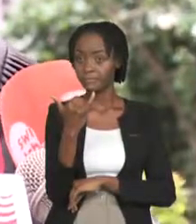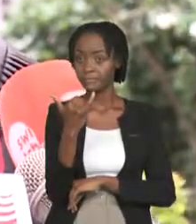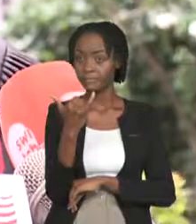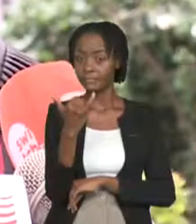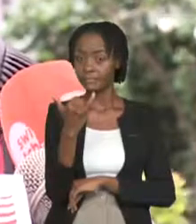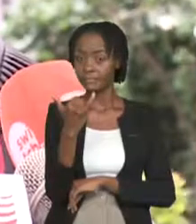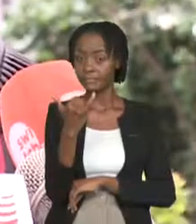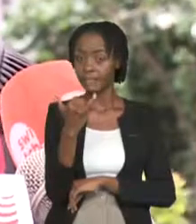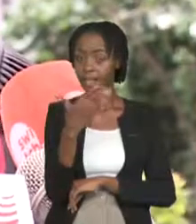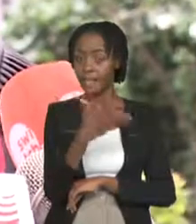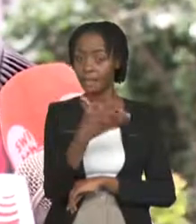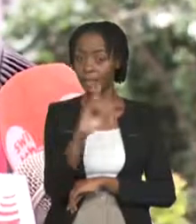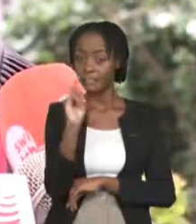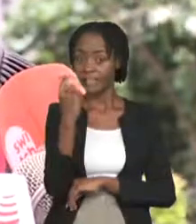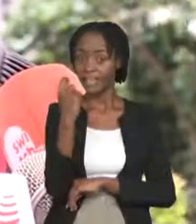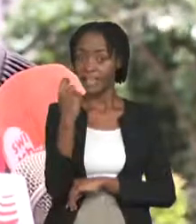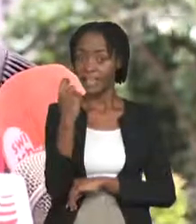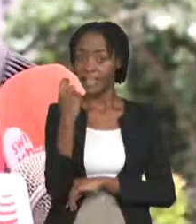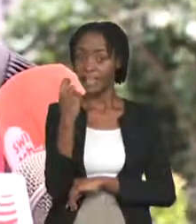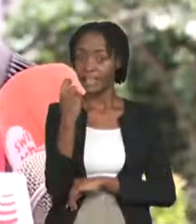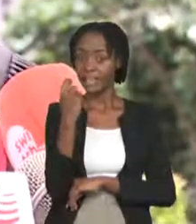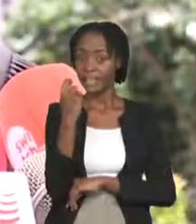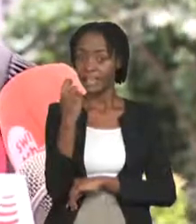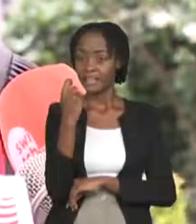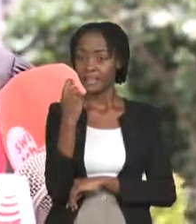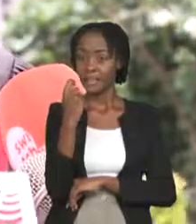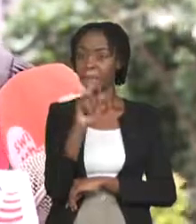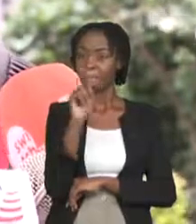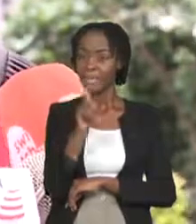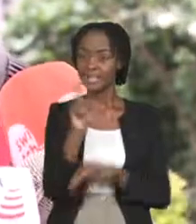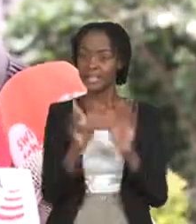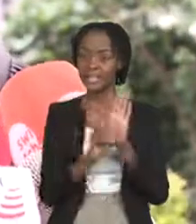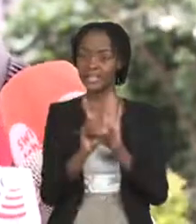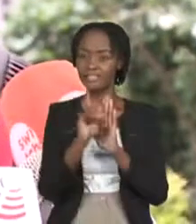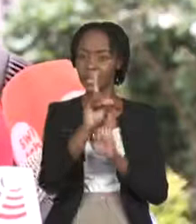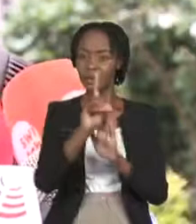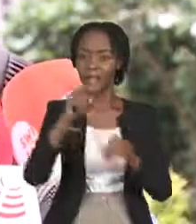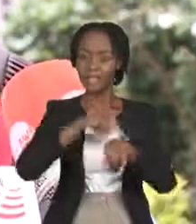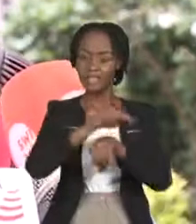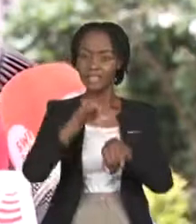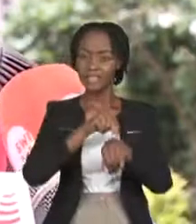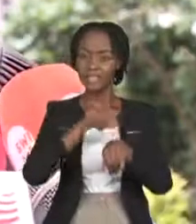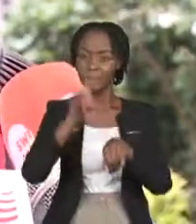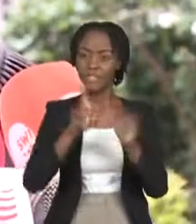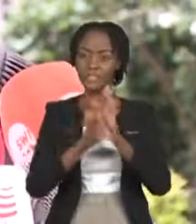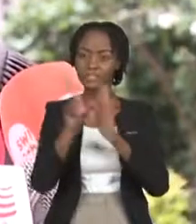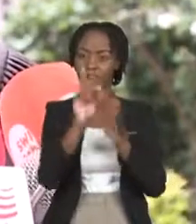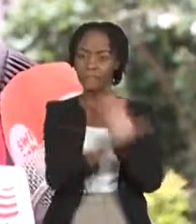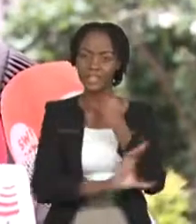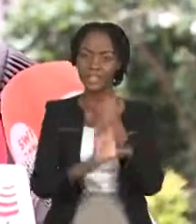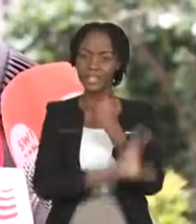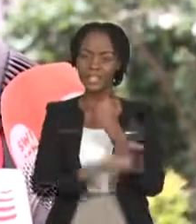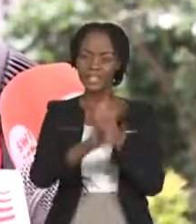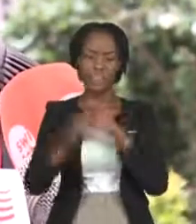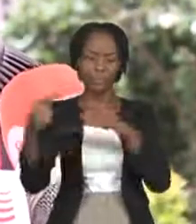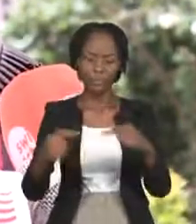there is talk in Kenya that we need to look towards developing the nation. These fights are unnecessary.